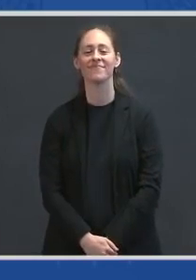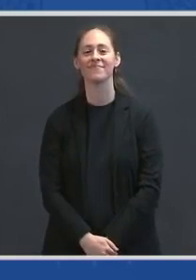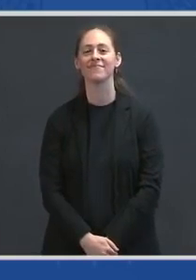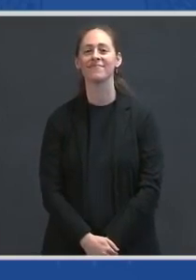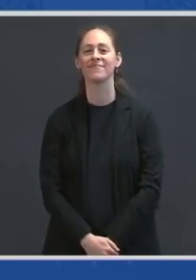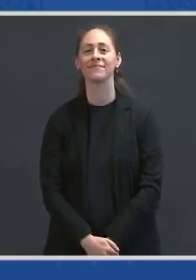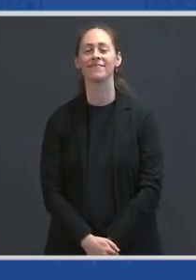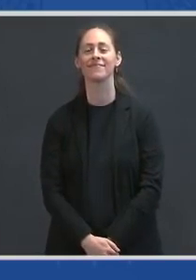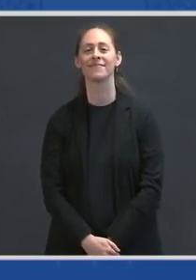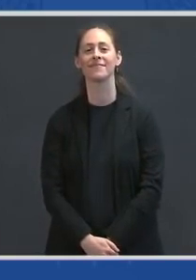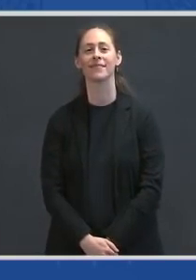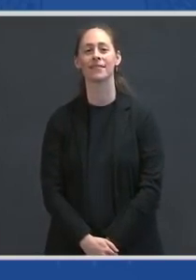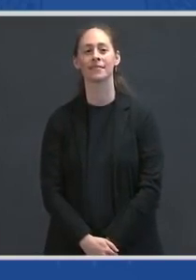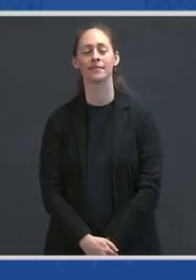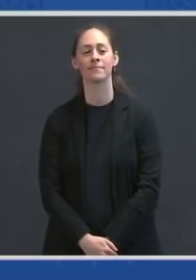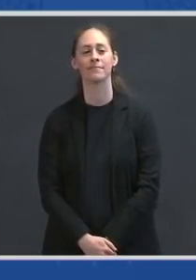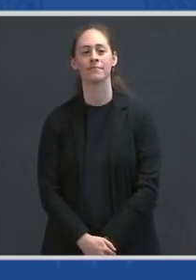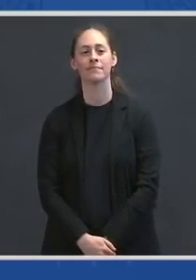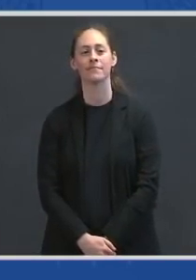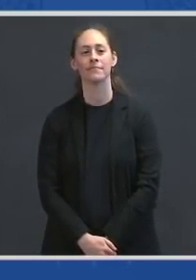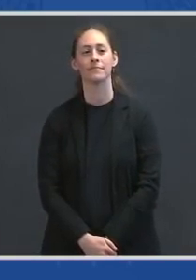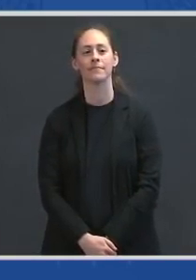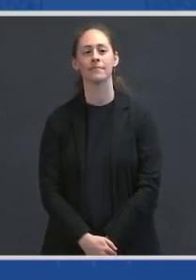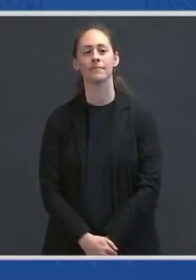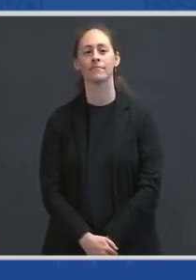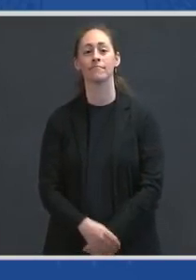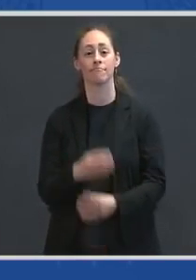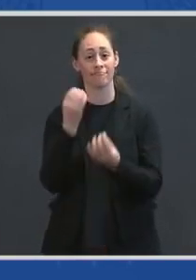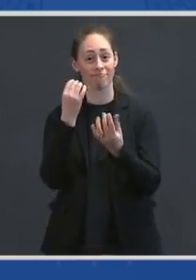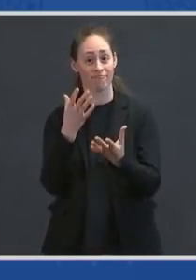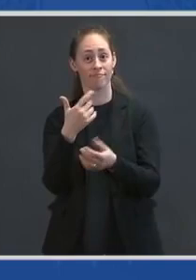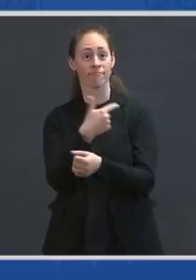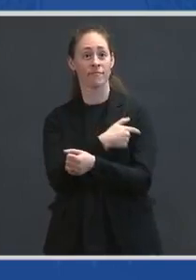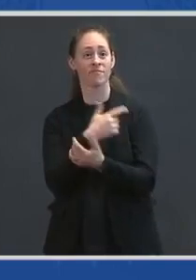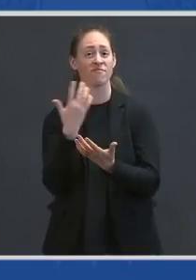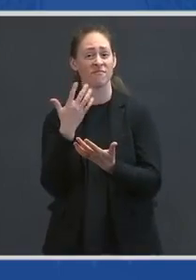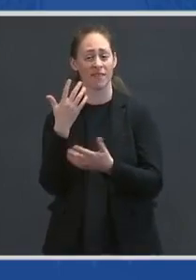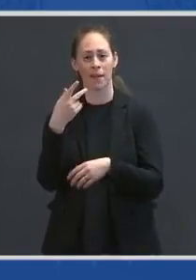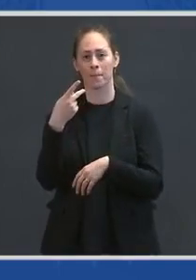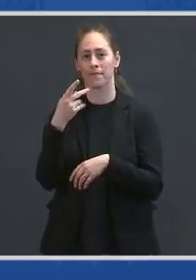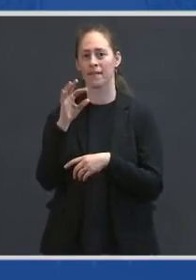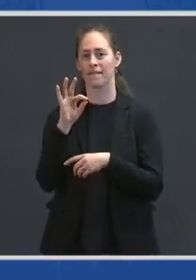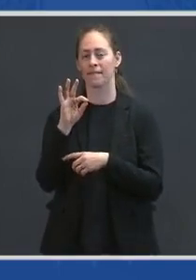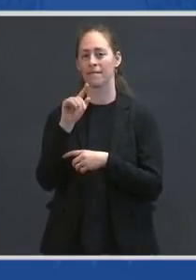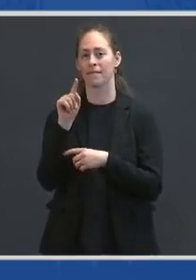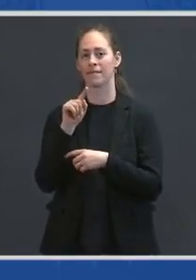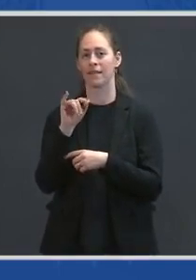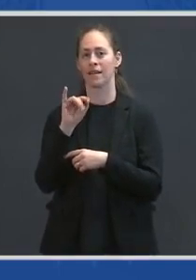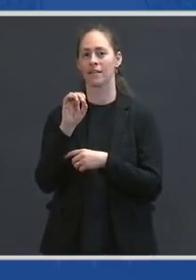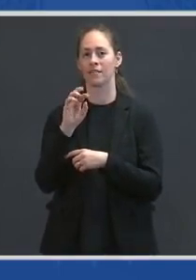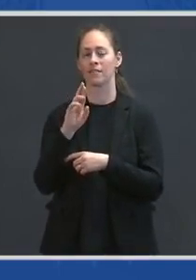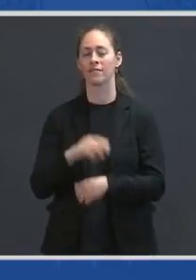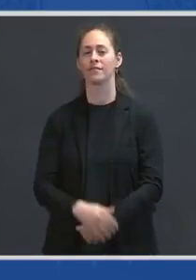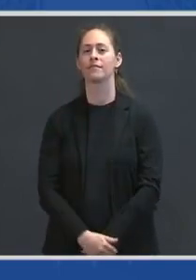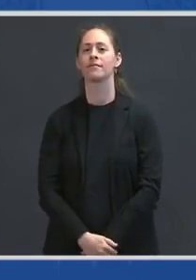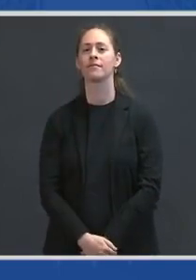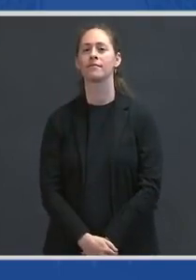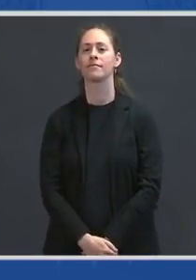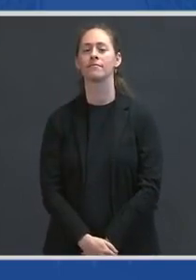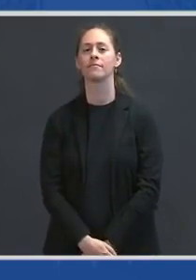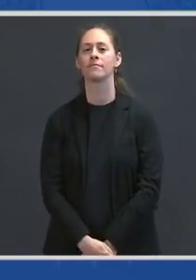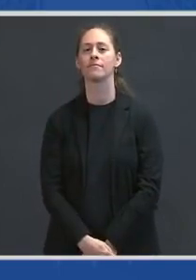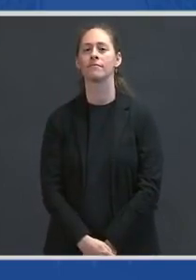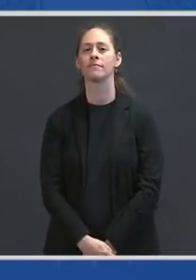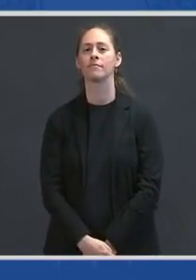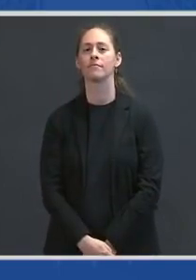dose number 1 COVID vaccine. It's going to go in your shoulder. Possible side effects, you can have a sore arm, you could have redness, swelling,